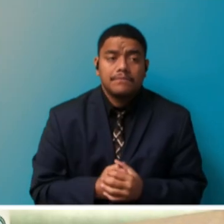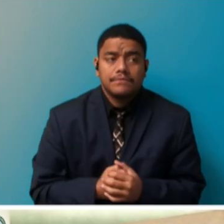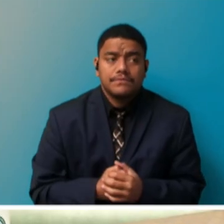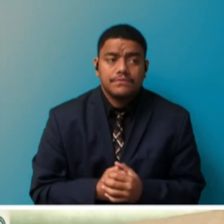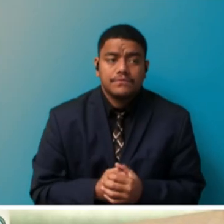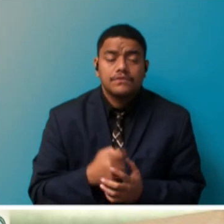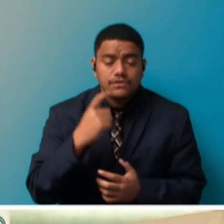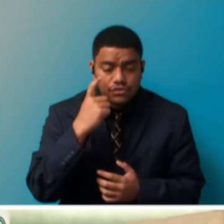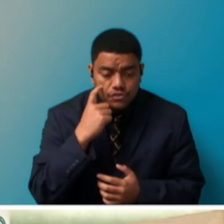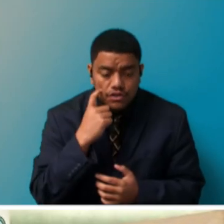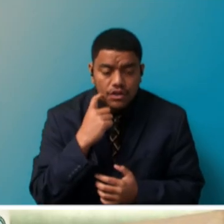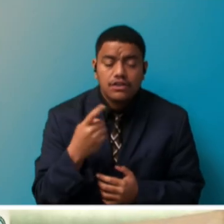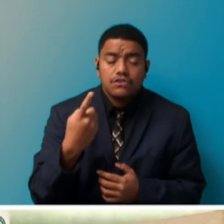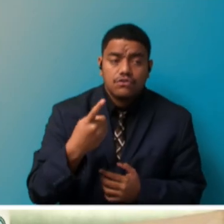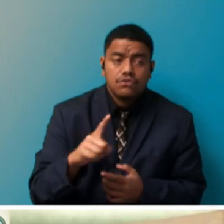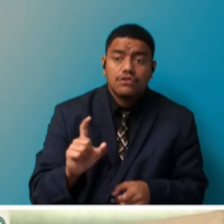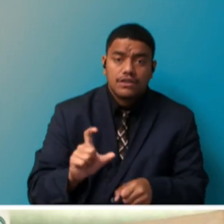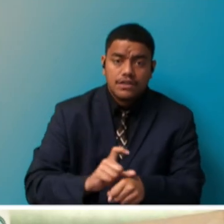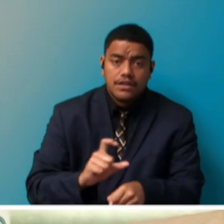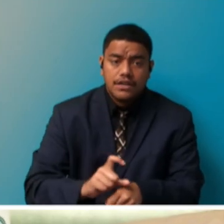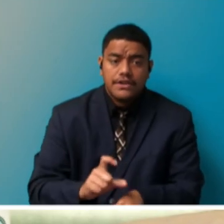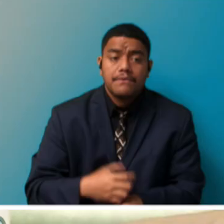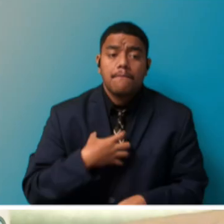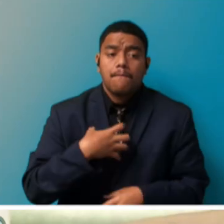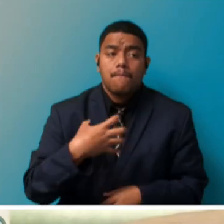trying to create more